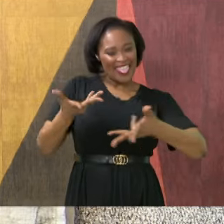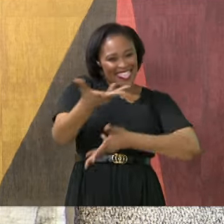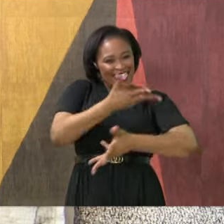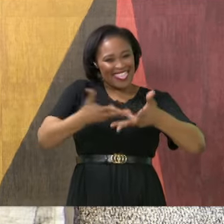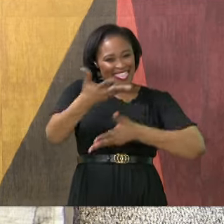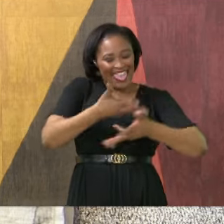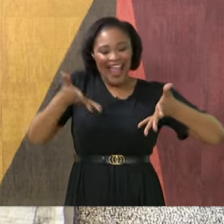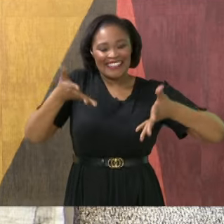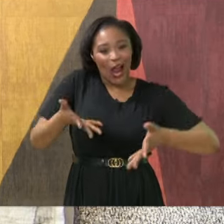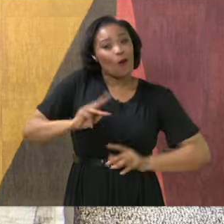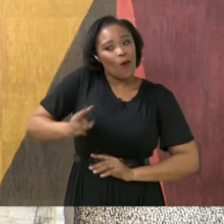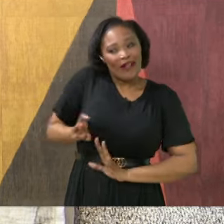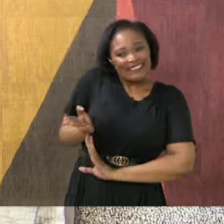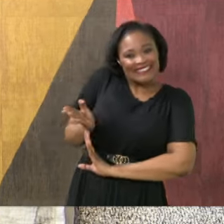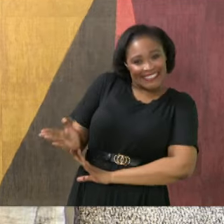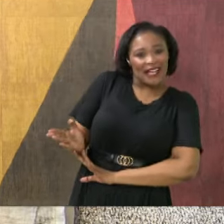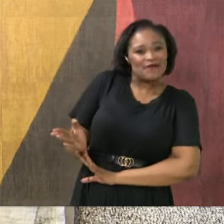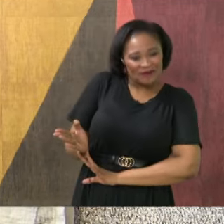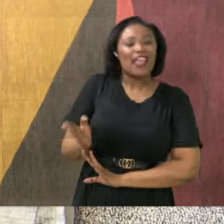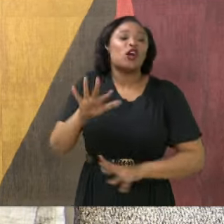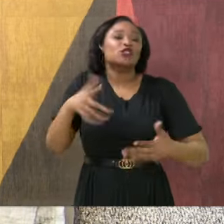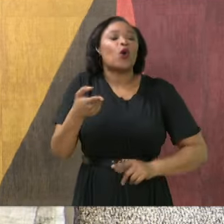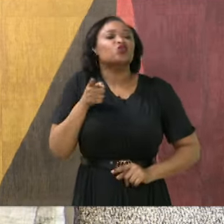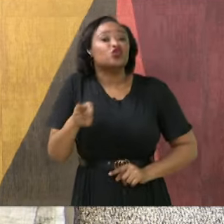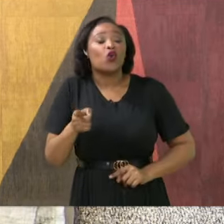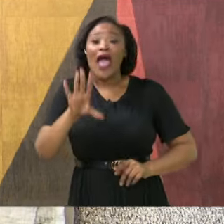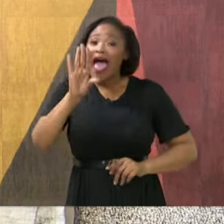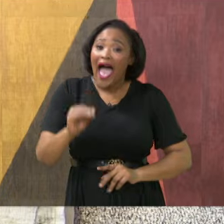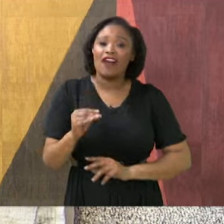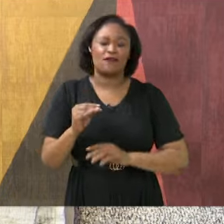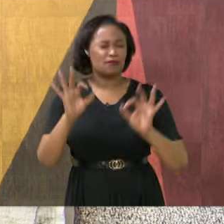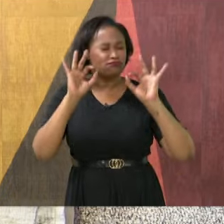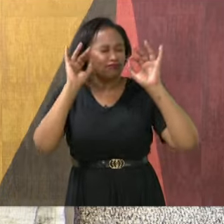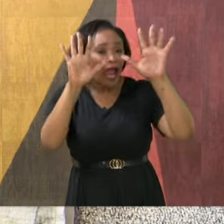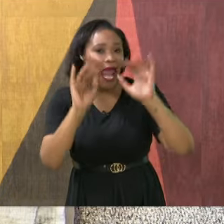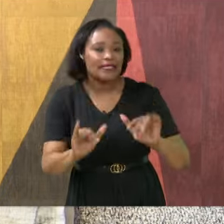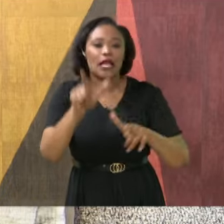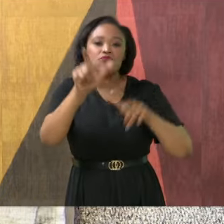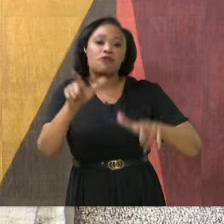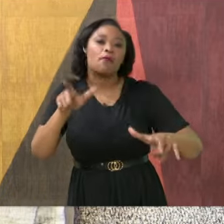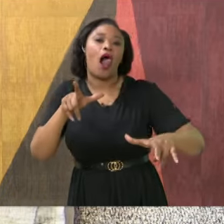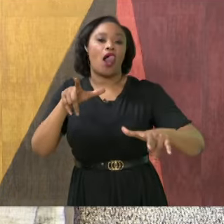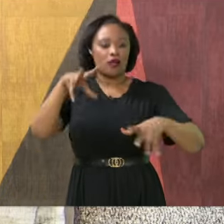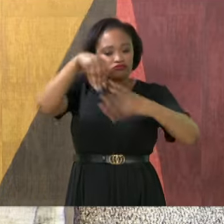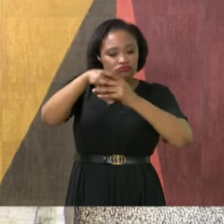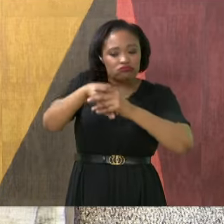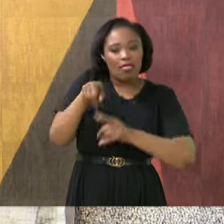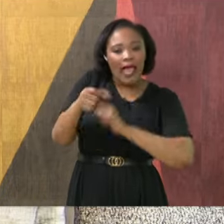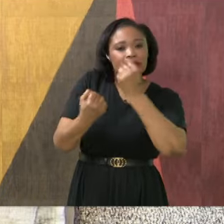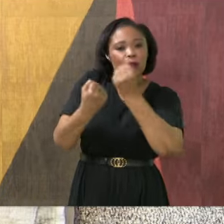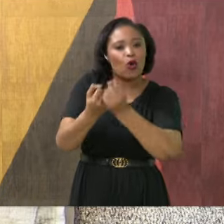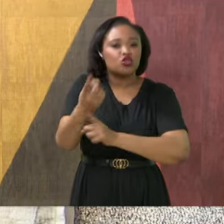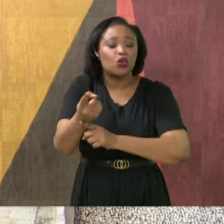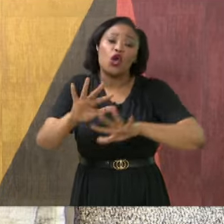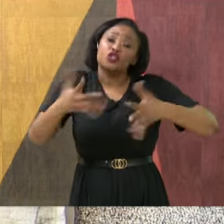SA. And of course, Mia, with you, you're someone who has really great people around you, which I think is always so important. So speak to me about that. What is the importance